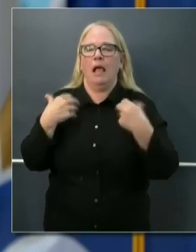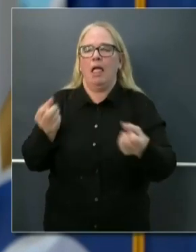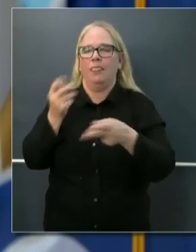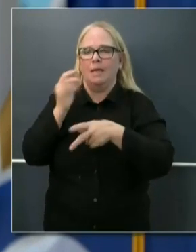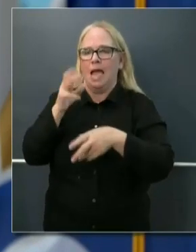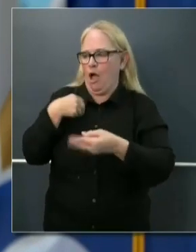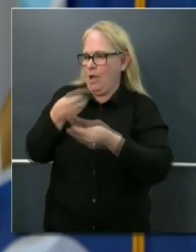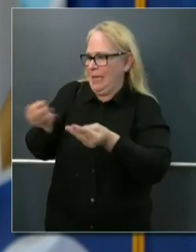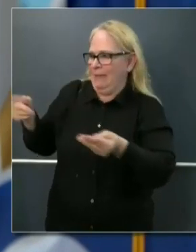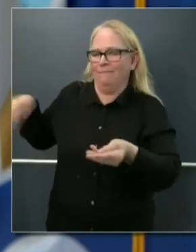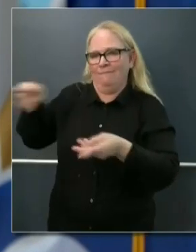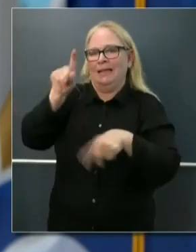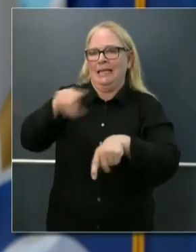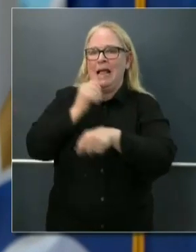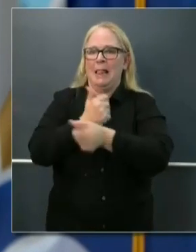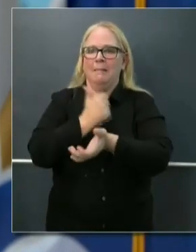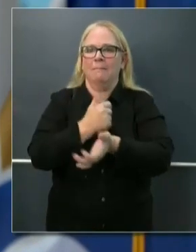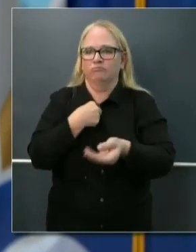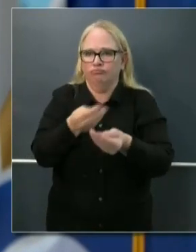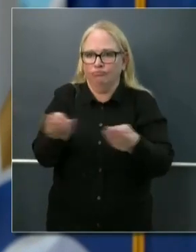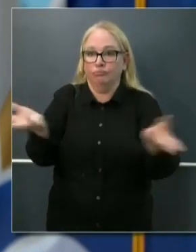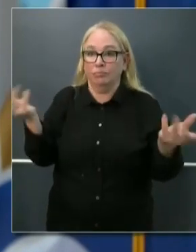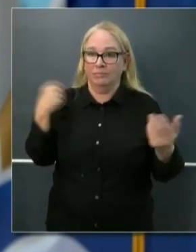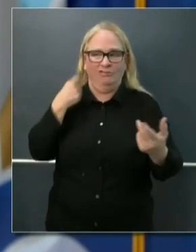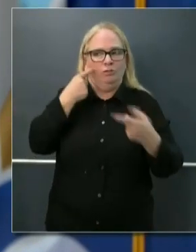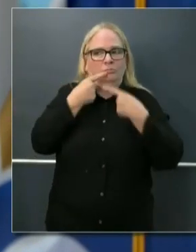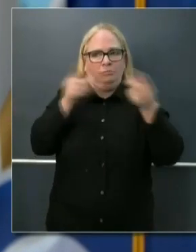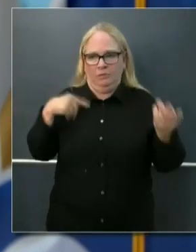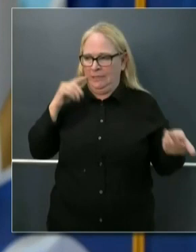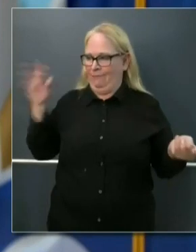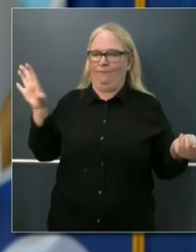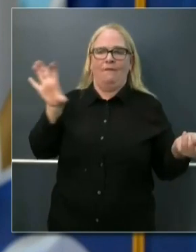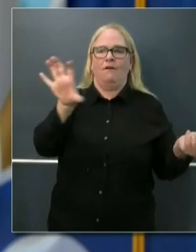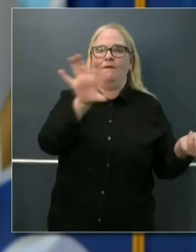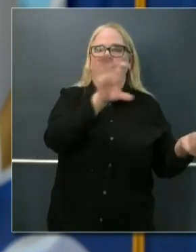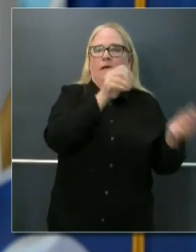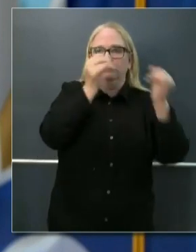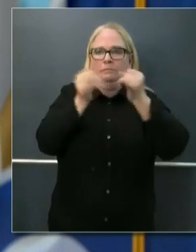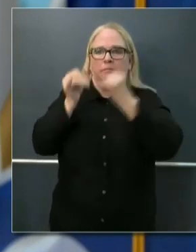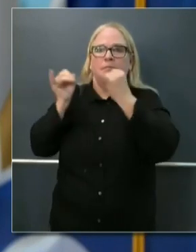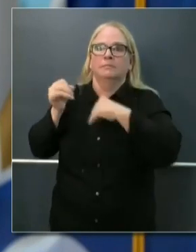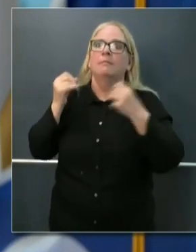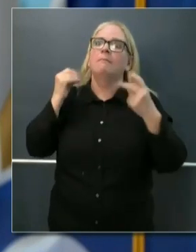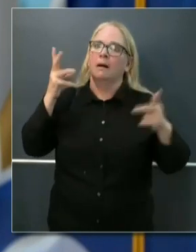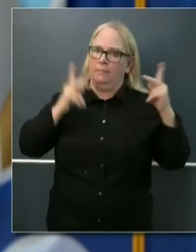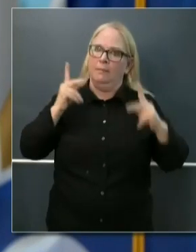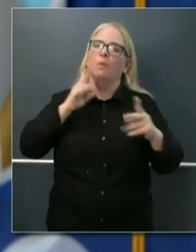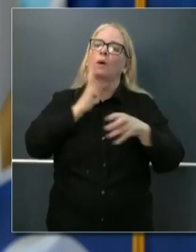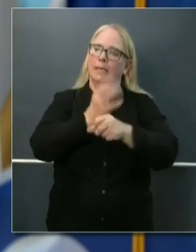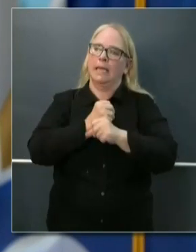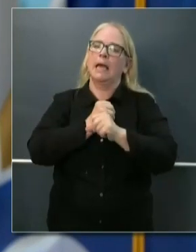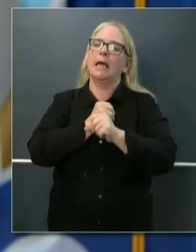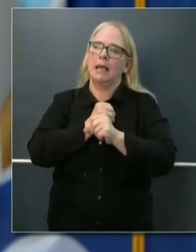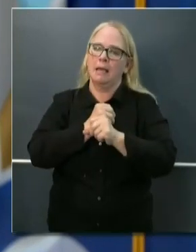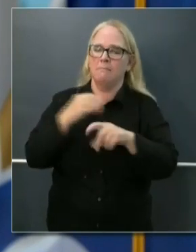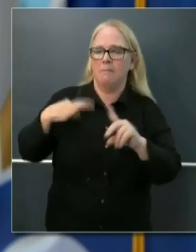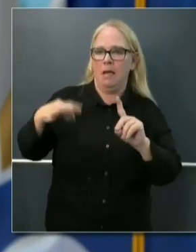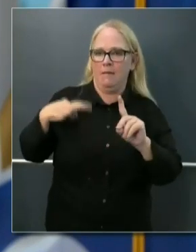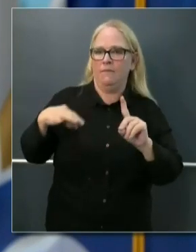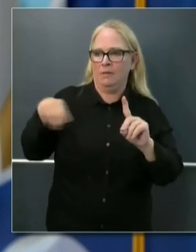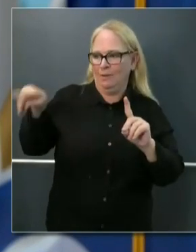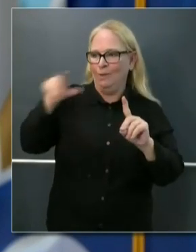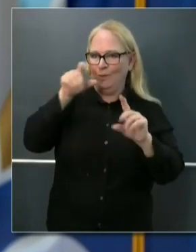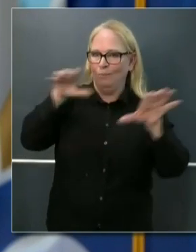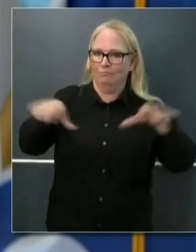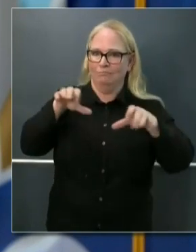I announced those numbers a couple days ago, an unprecedented number of people that will be getting the benefits of those stipends. But I